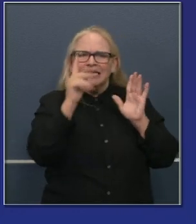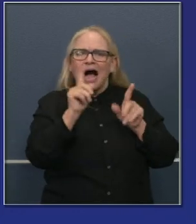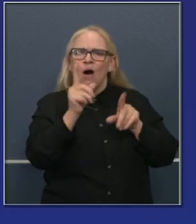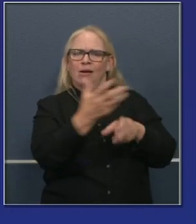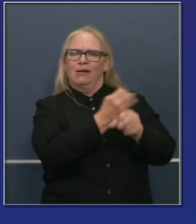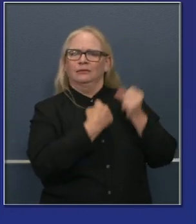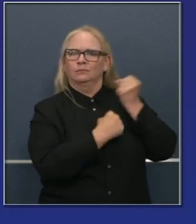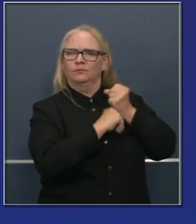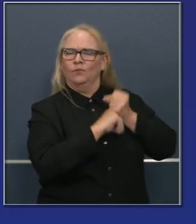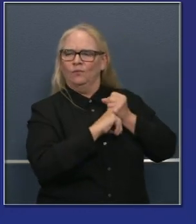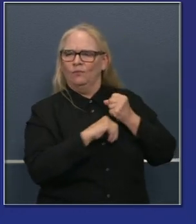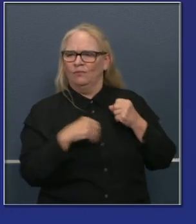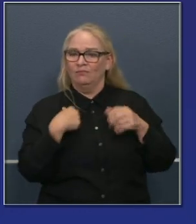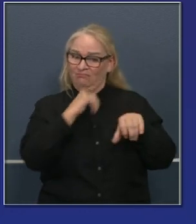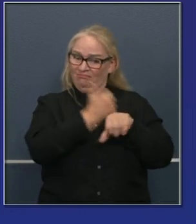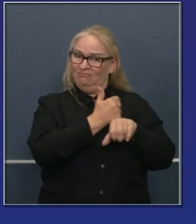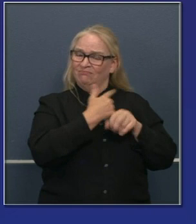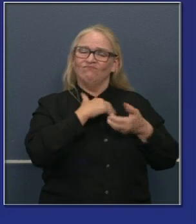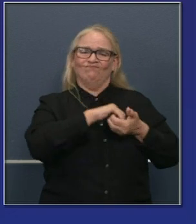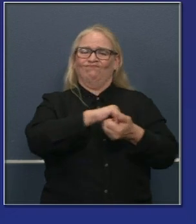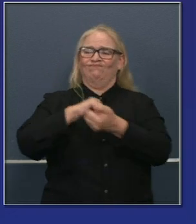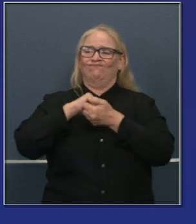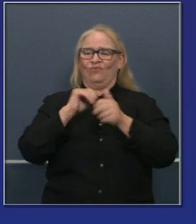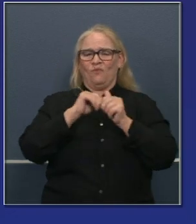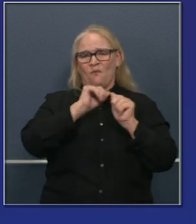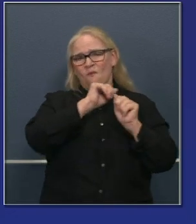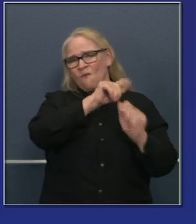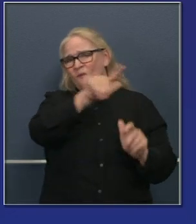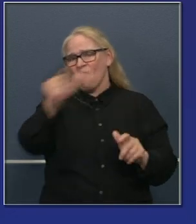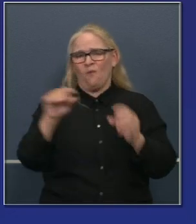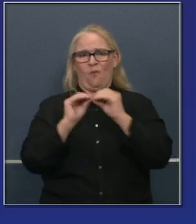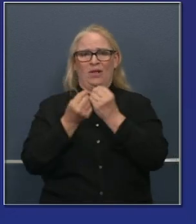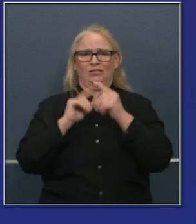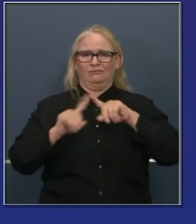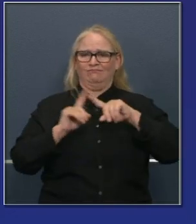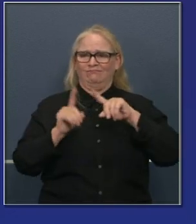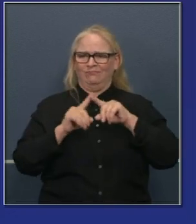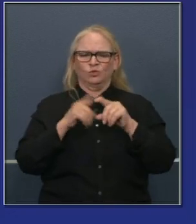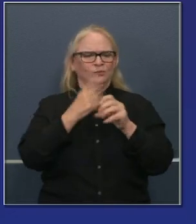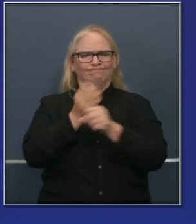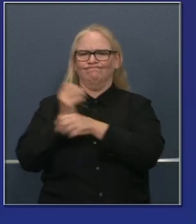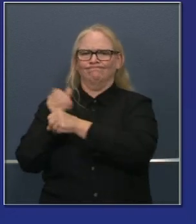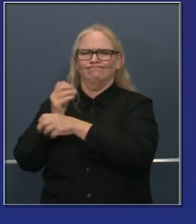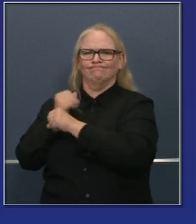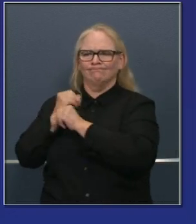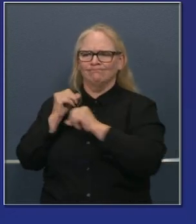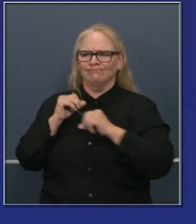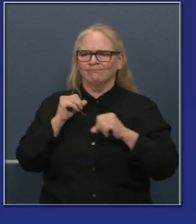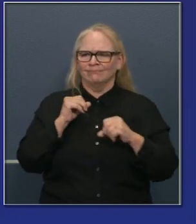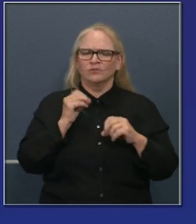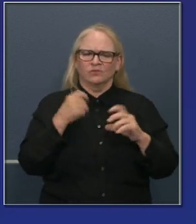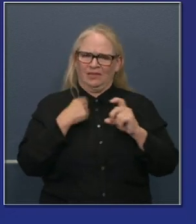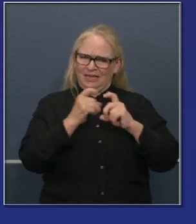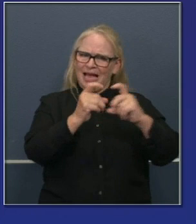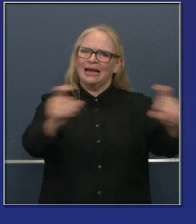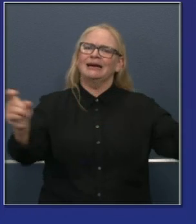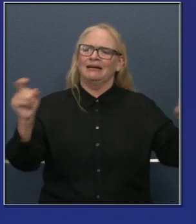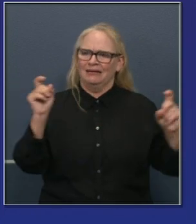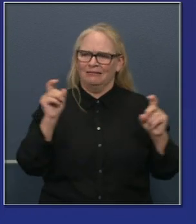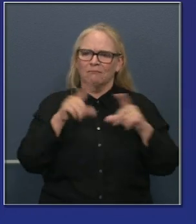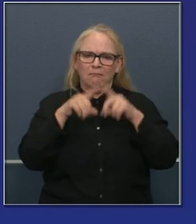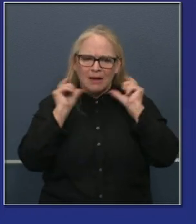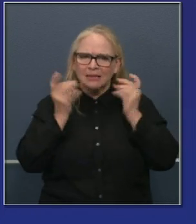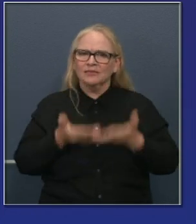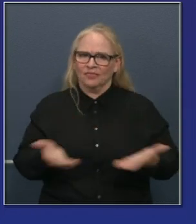we've formed and some strategies we have advanced to provide and procure PPE and the like. By the